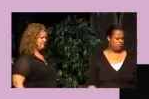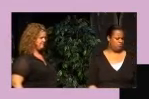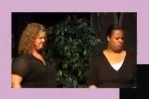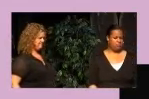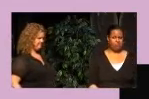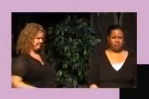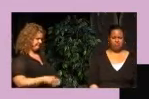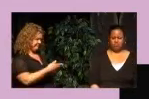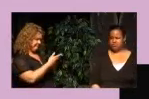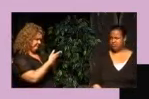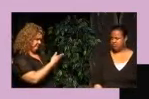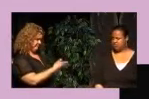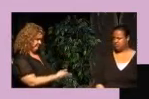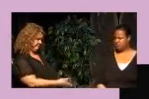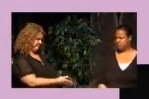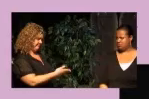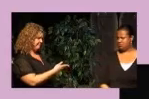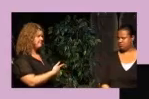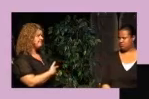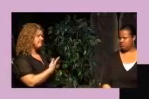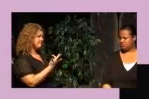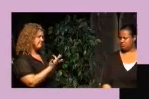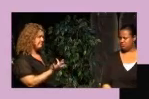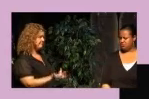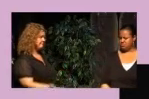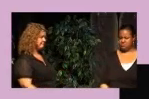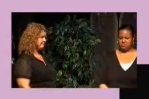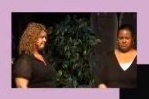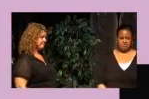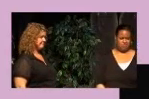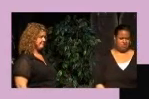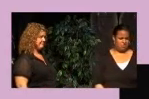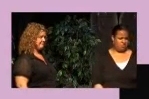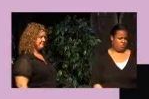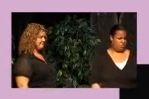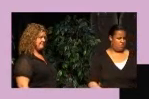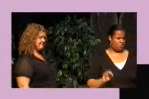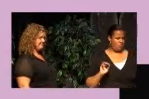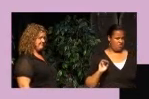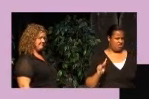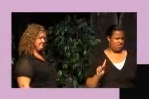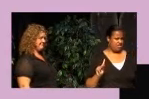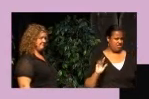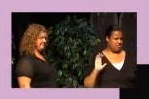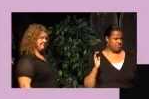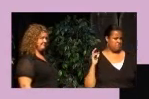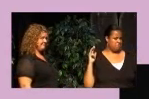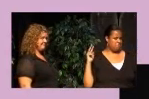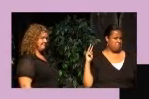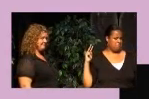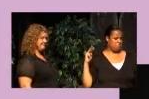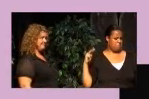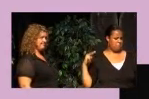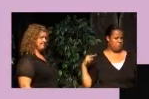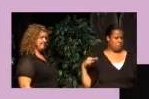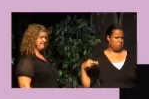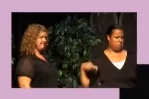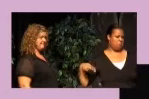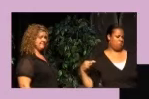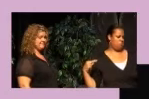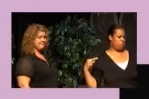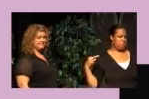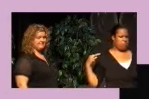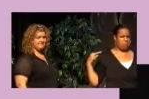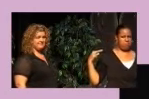What new thing is this? Okay, she's looking at me all over,